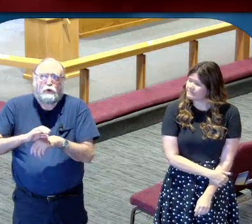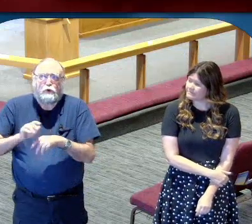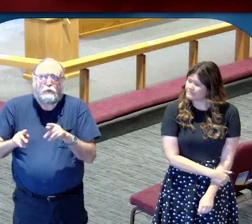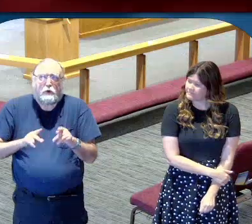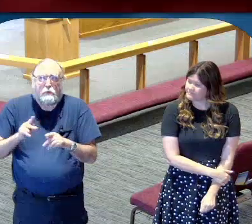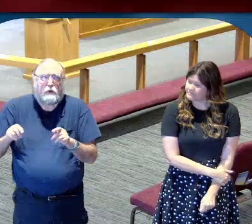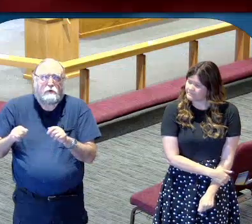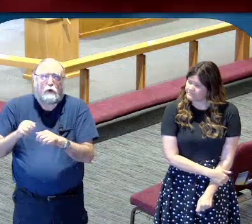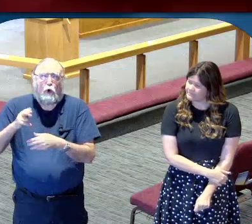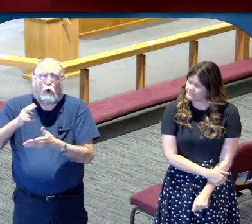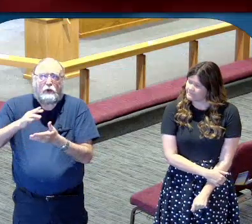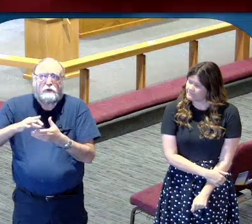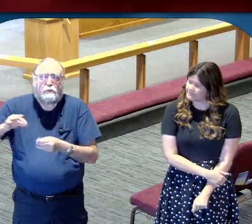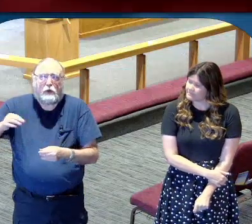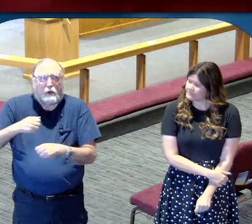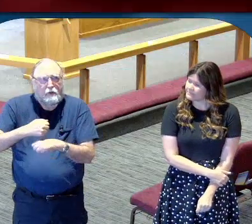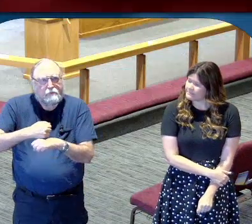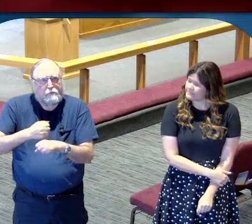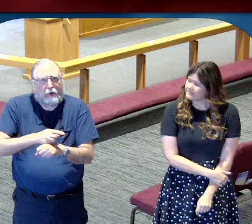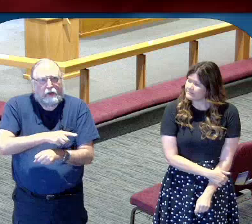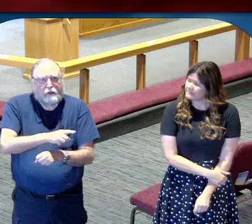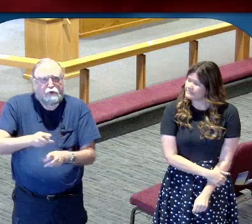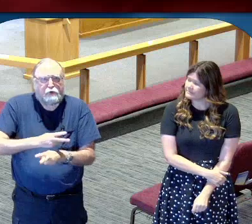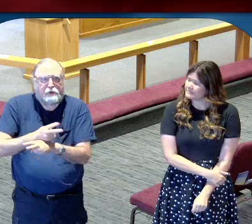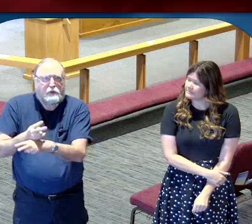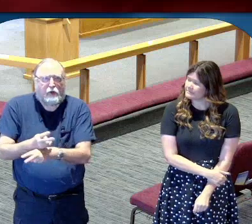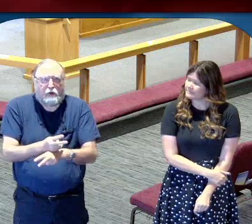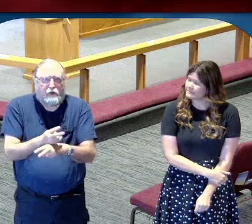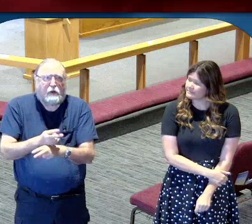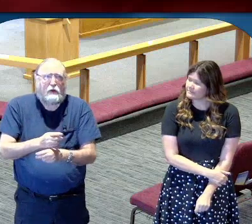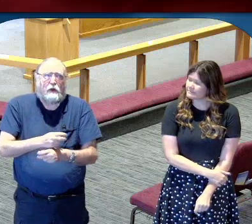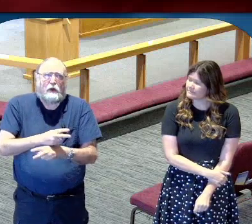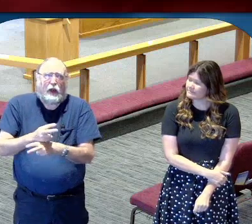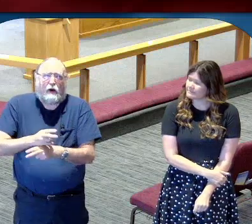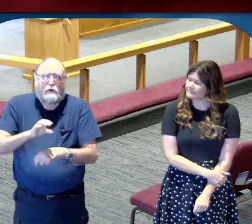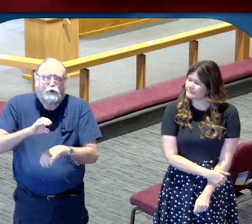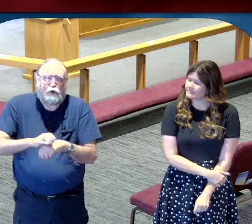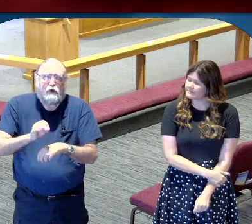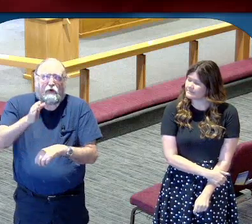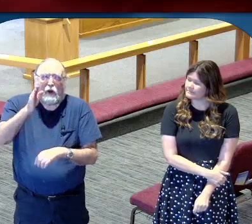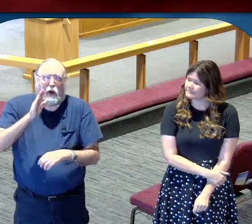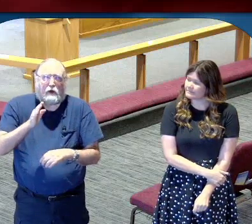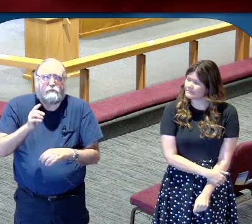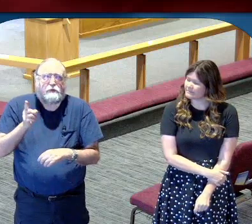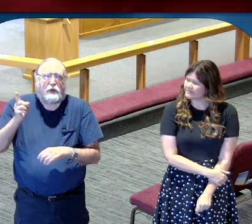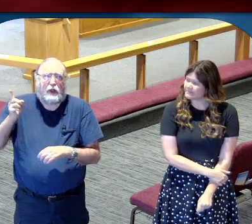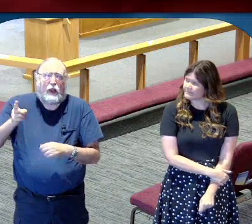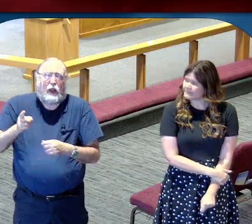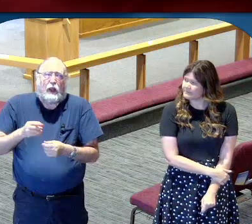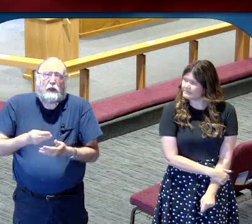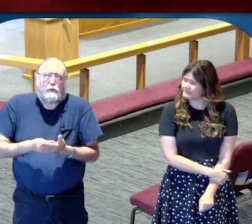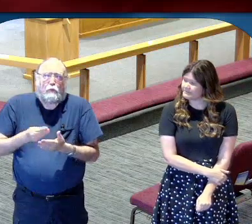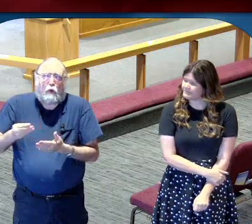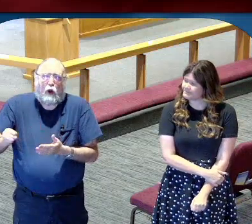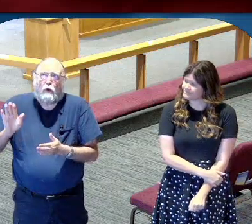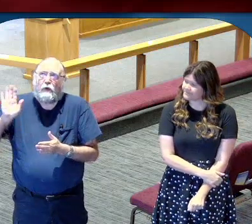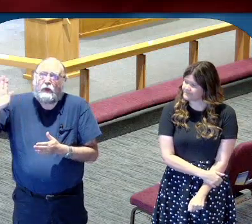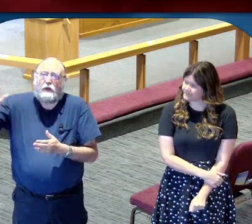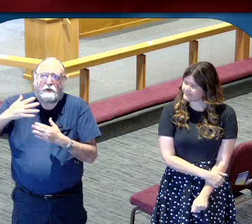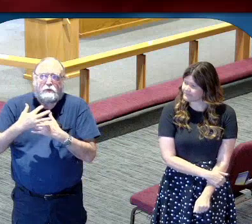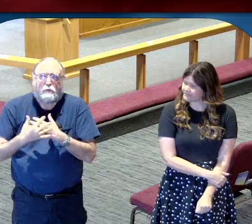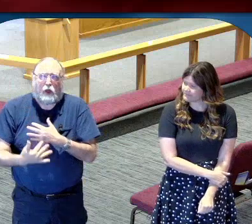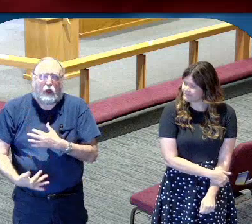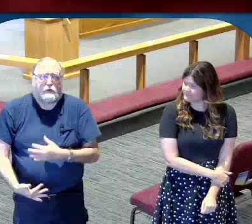Holy Spirit has made you overseers, to care for the church of God, which he obtained with his own